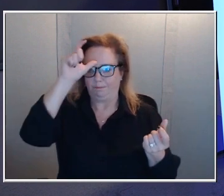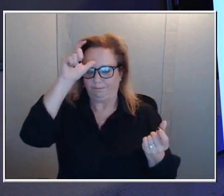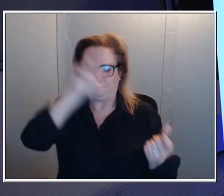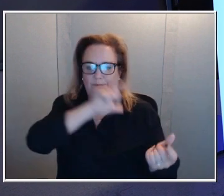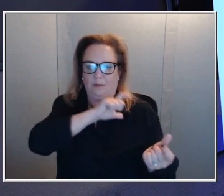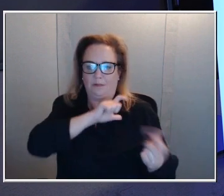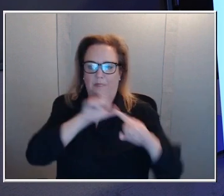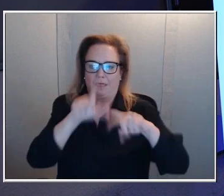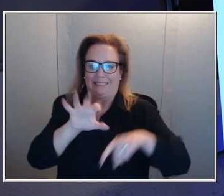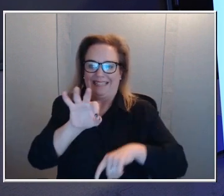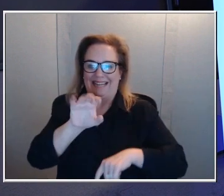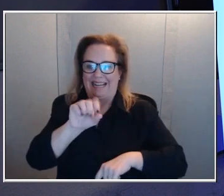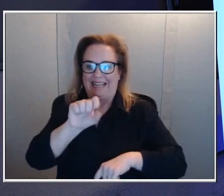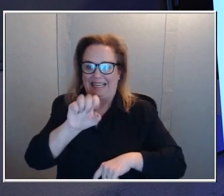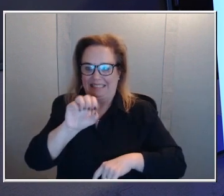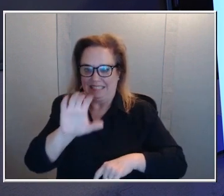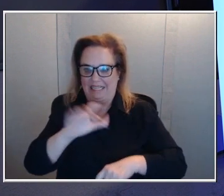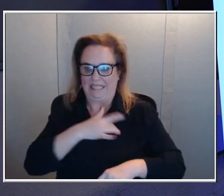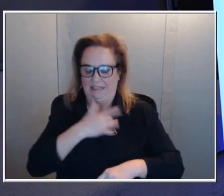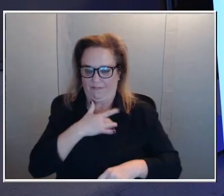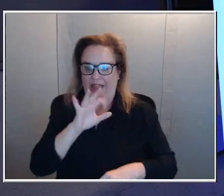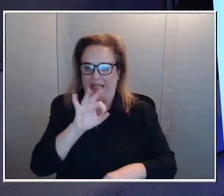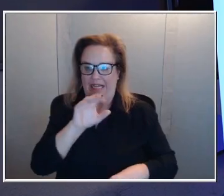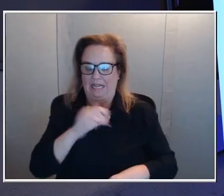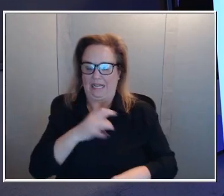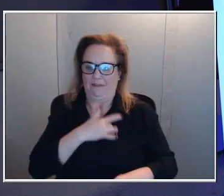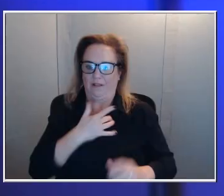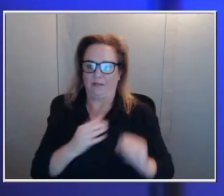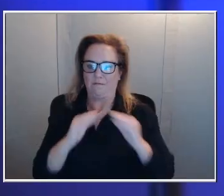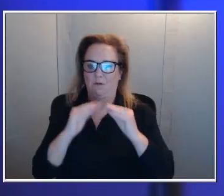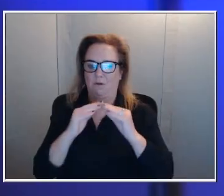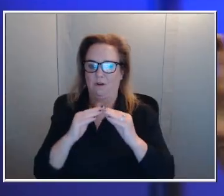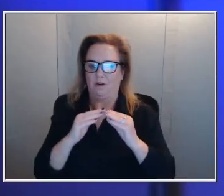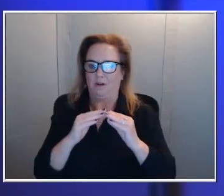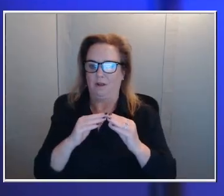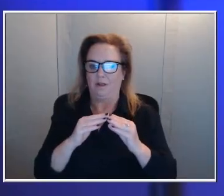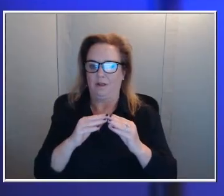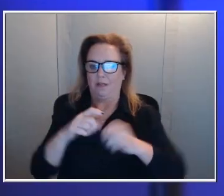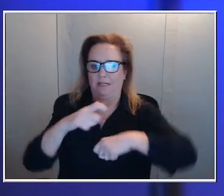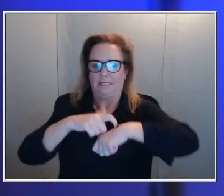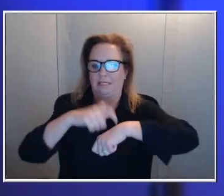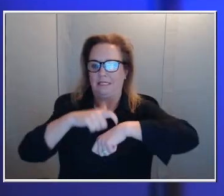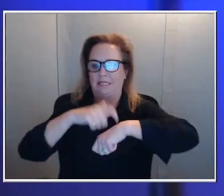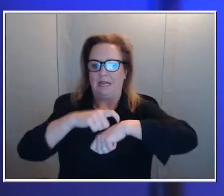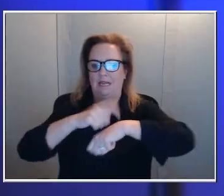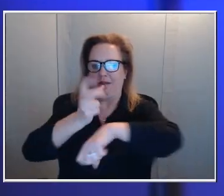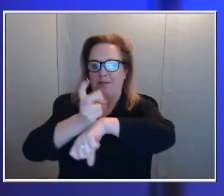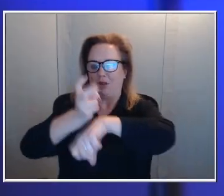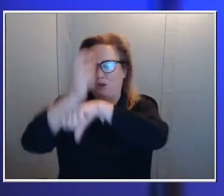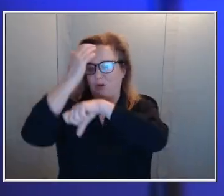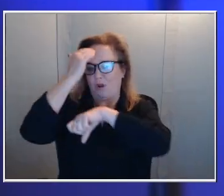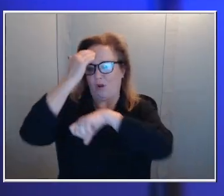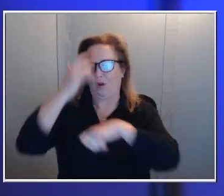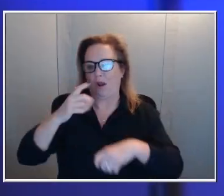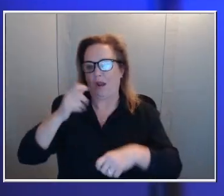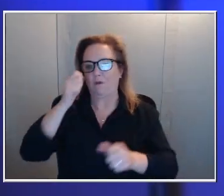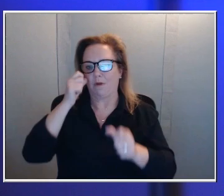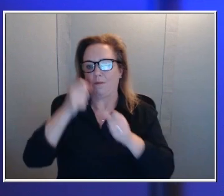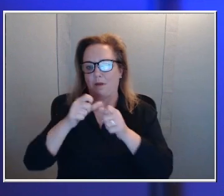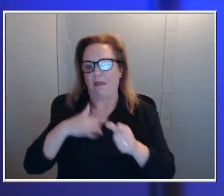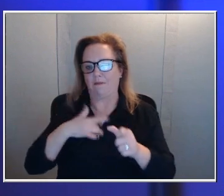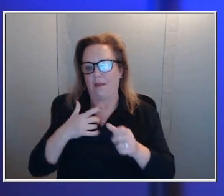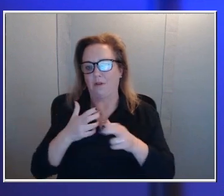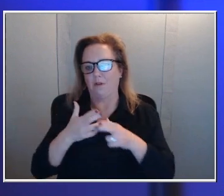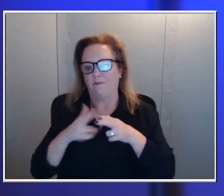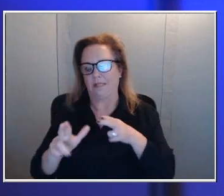90 seconds to get there? Did it feel like 90, or did it feel like longer? You know, in those instances, time is hard to know, but I do recall it felt very quick that they